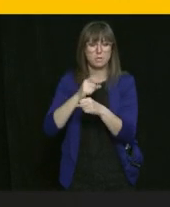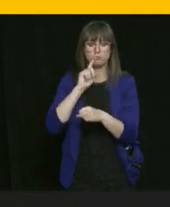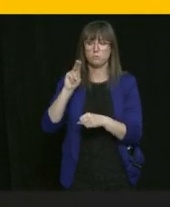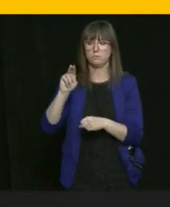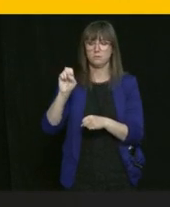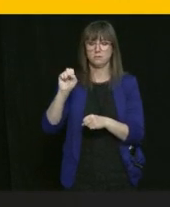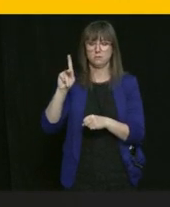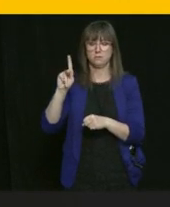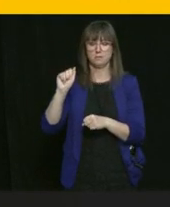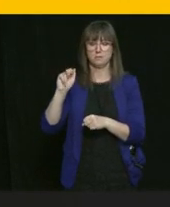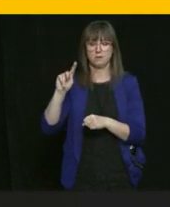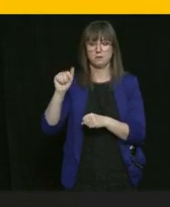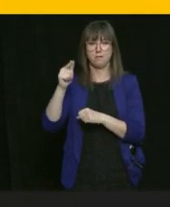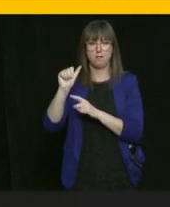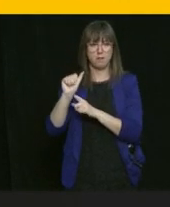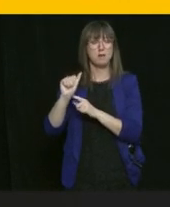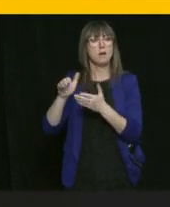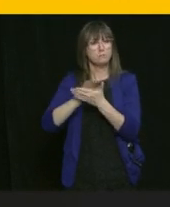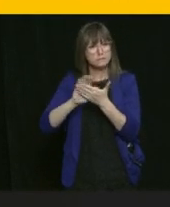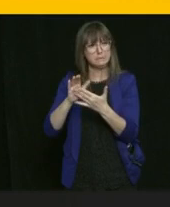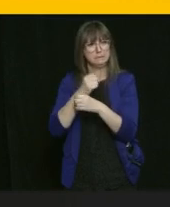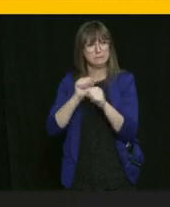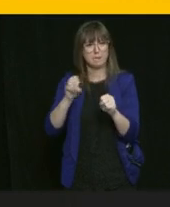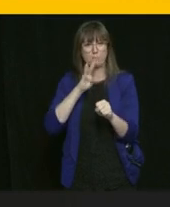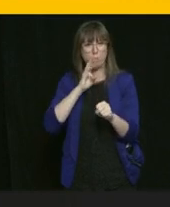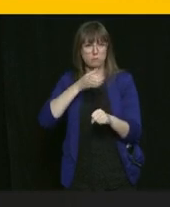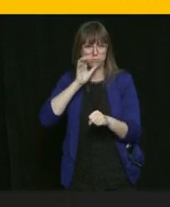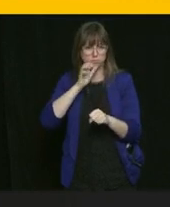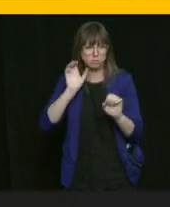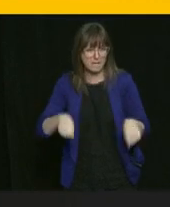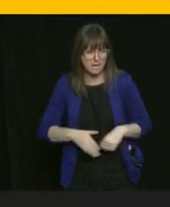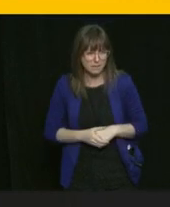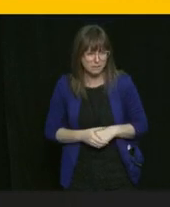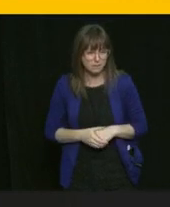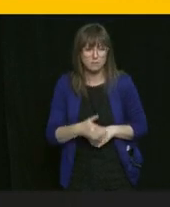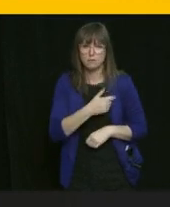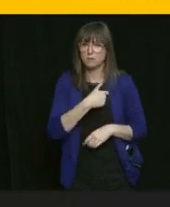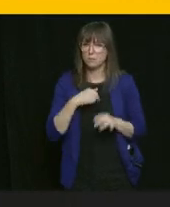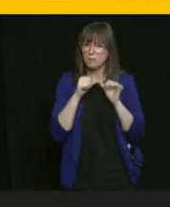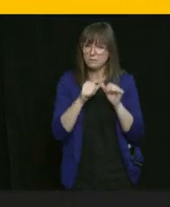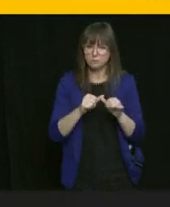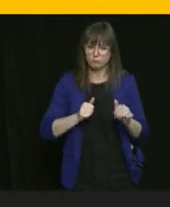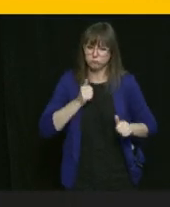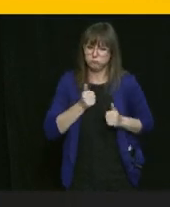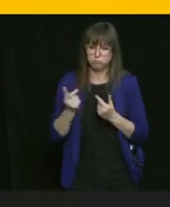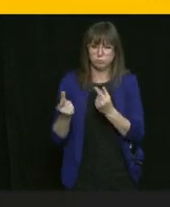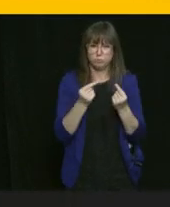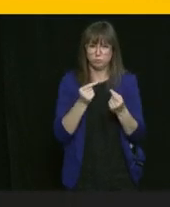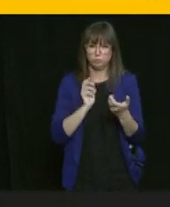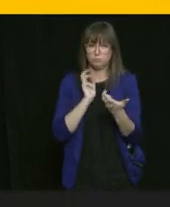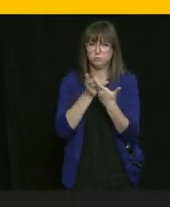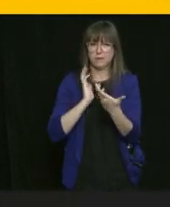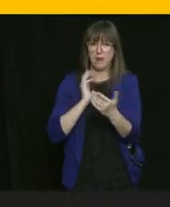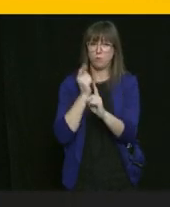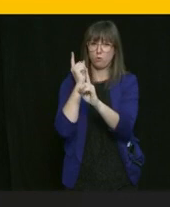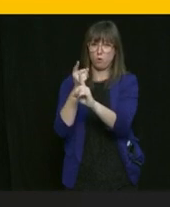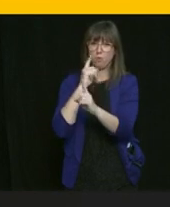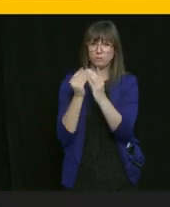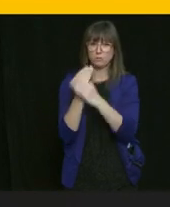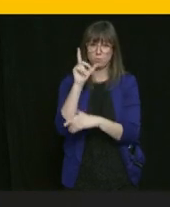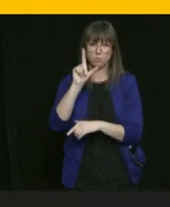and reliable drinking water. I'd like to remind everyone that we continue to work aggressively towards meeting the Spring 2021 goal, even during